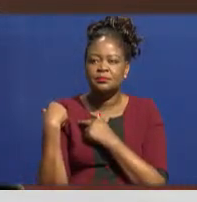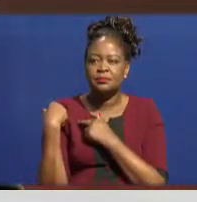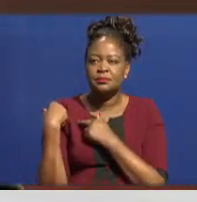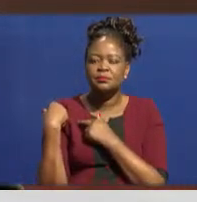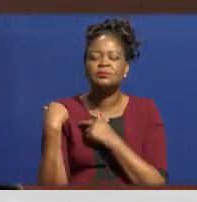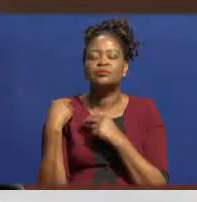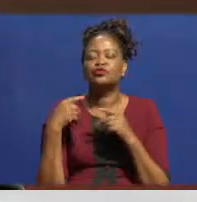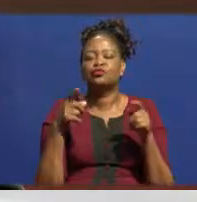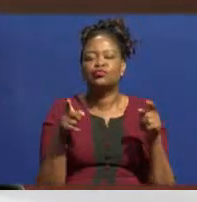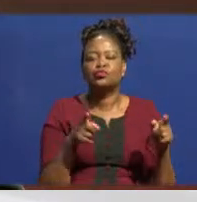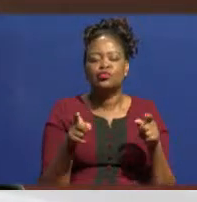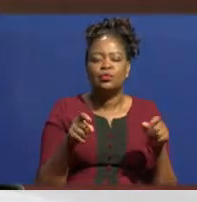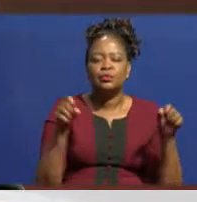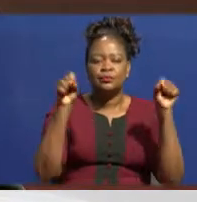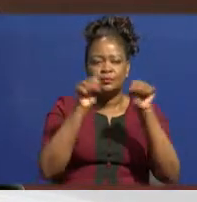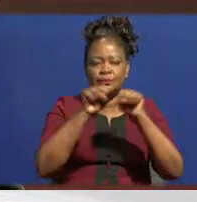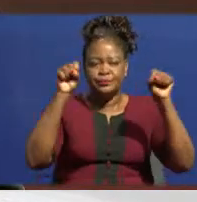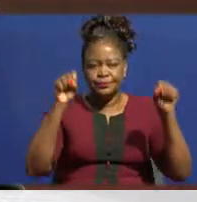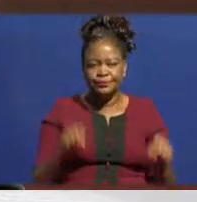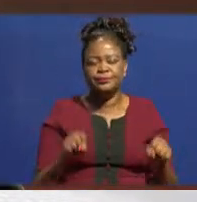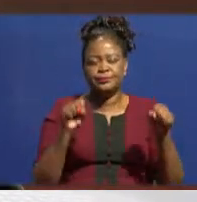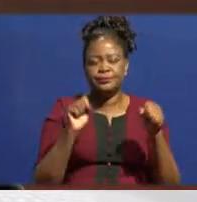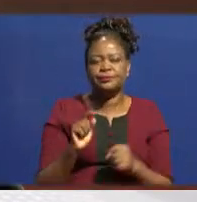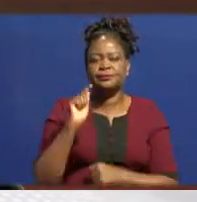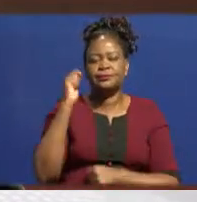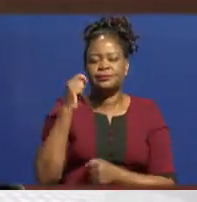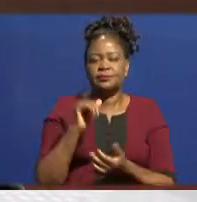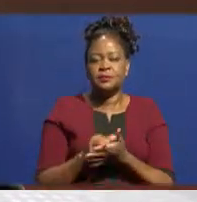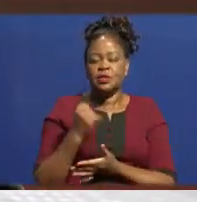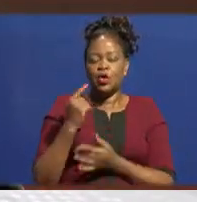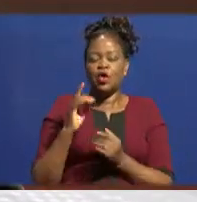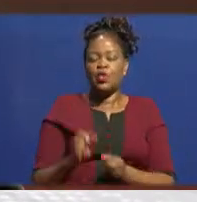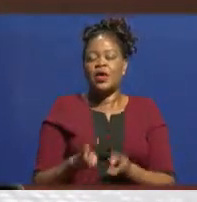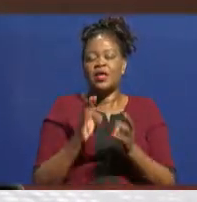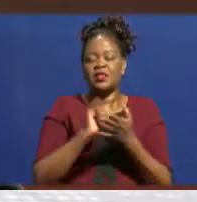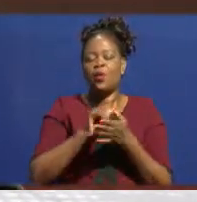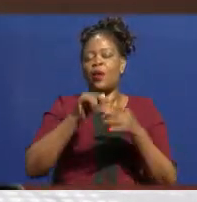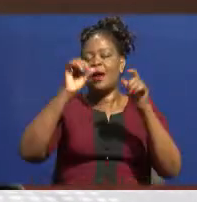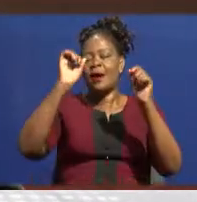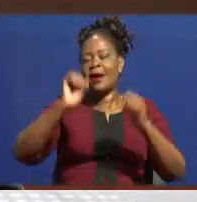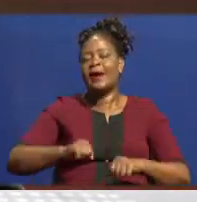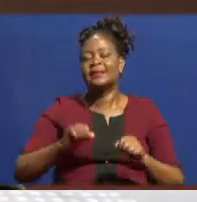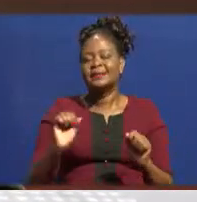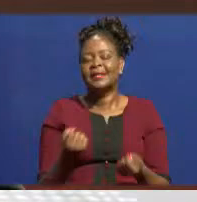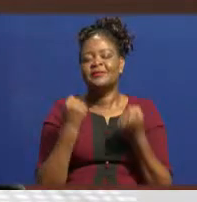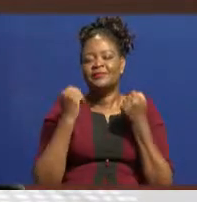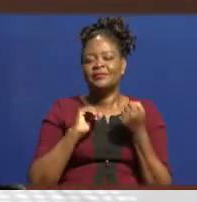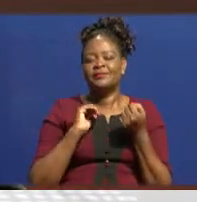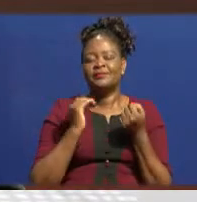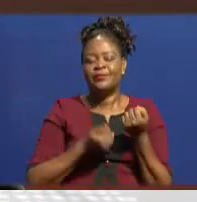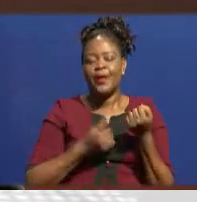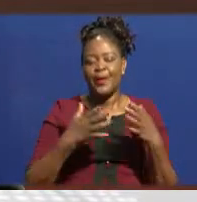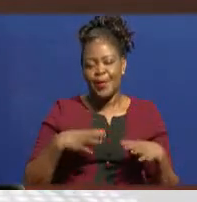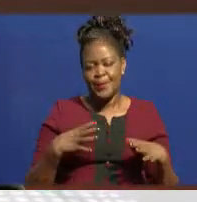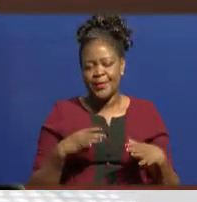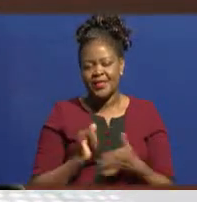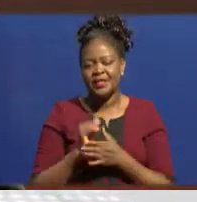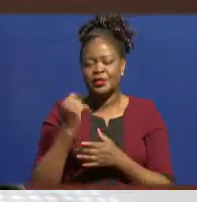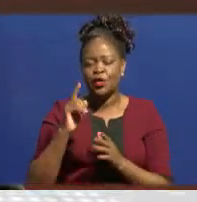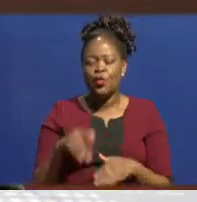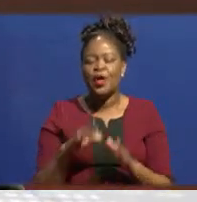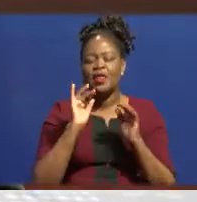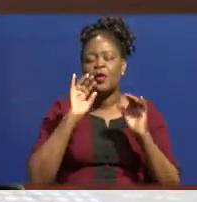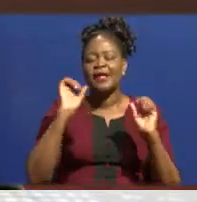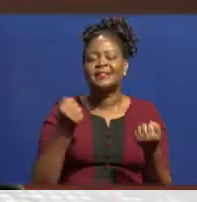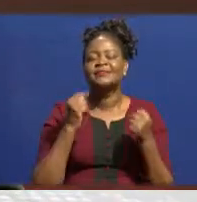regulatory systems within the country. That is the only way we can save our constituents. That's the only way we can